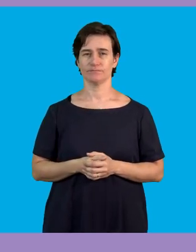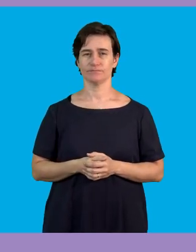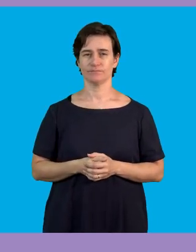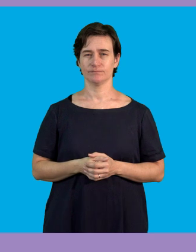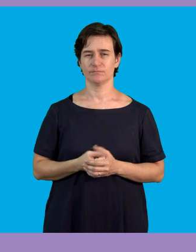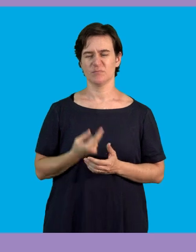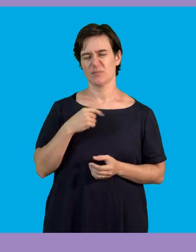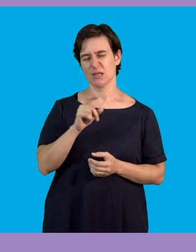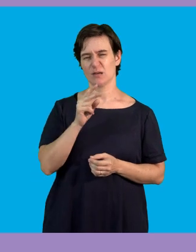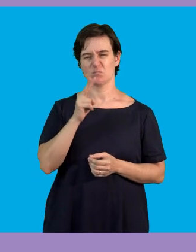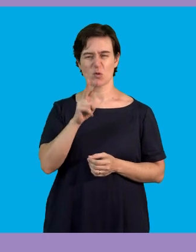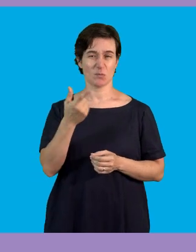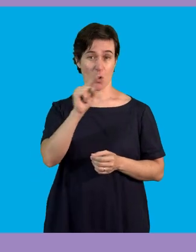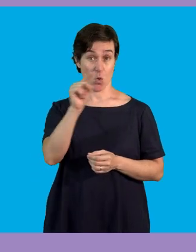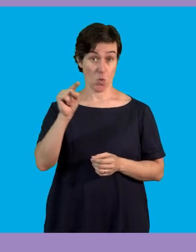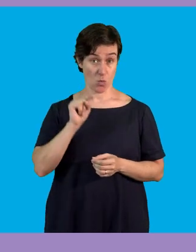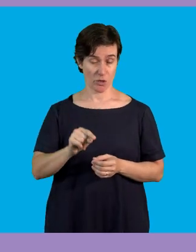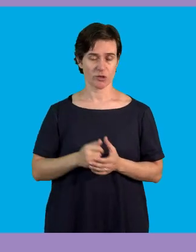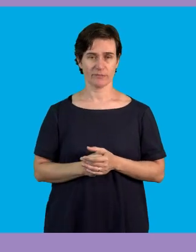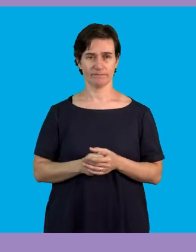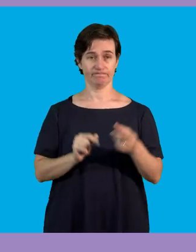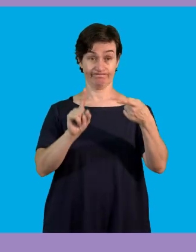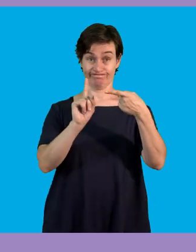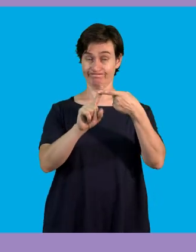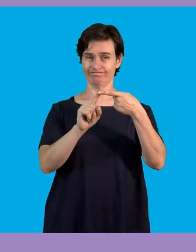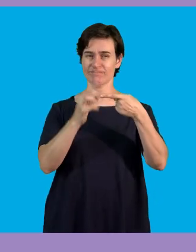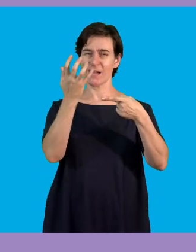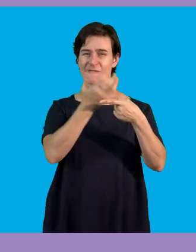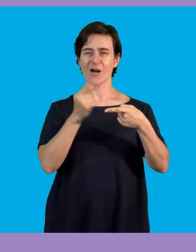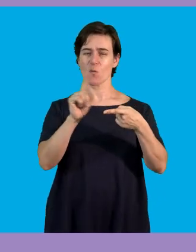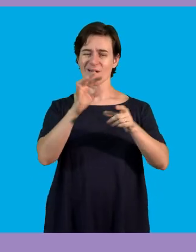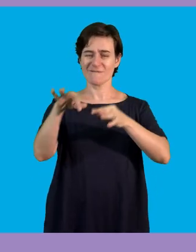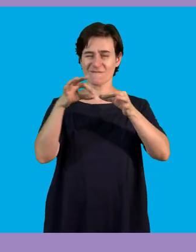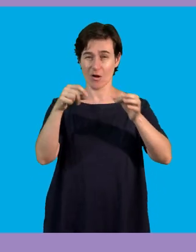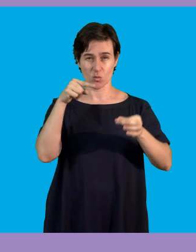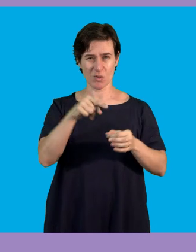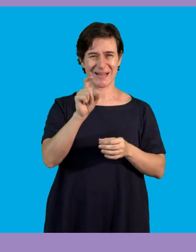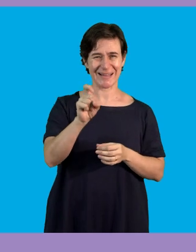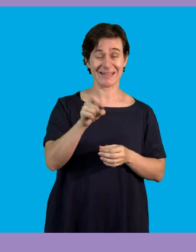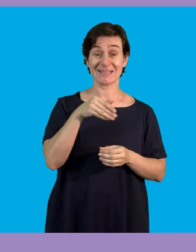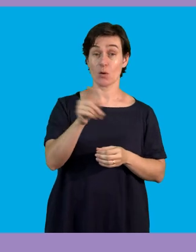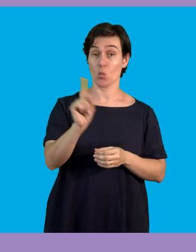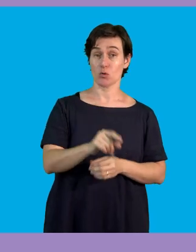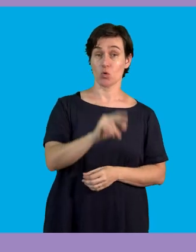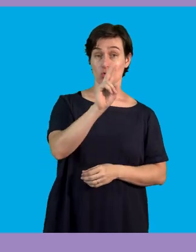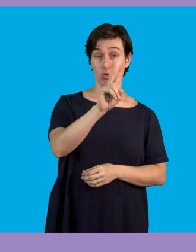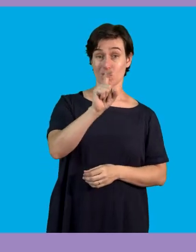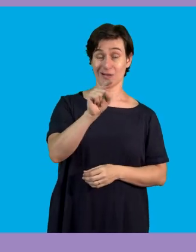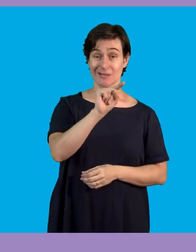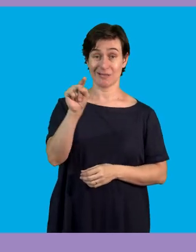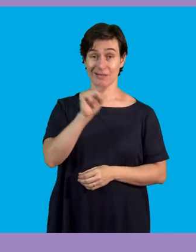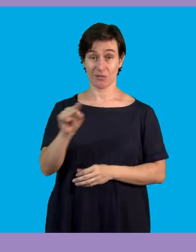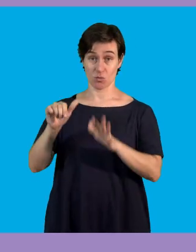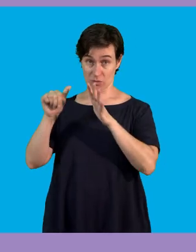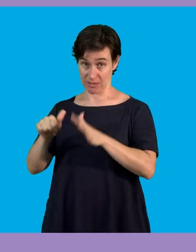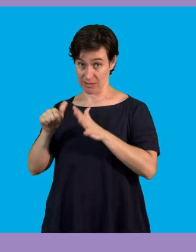All right, let's look at a question in this regard. Find the value of x in 2x equals